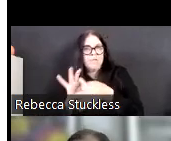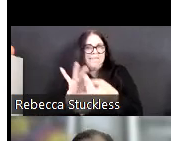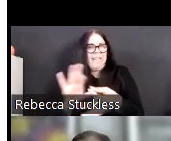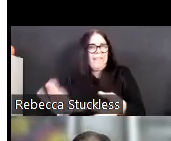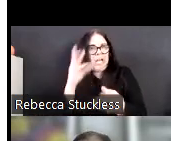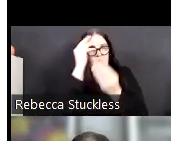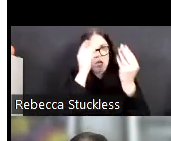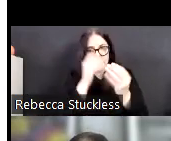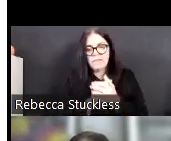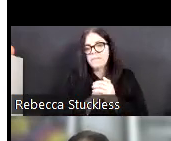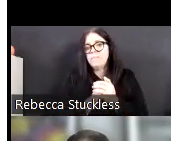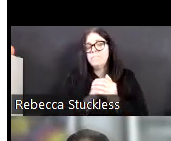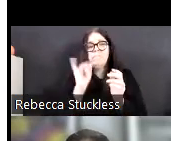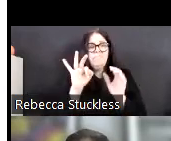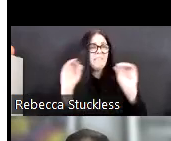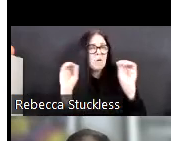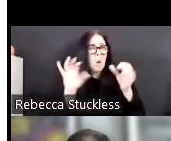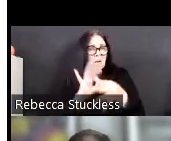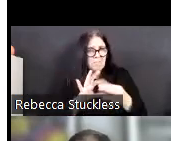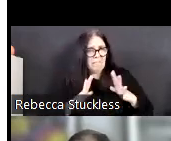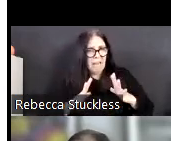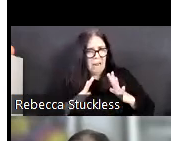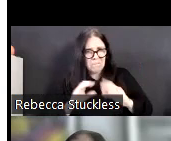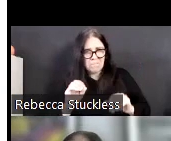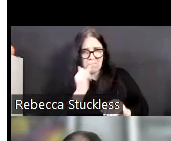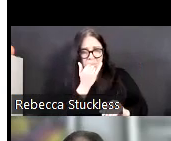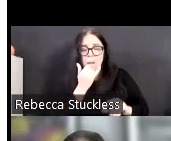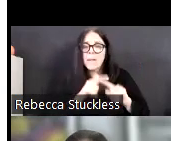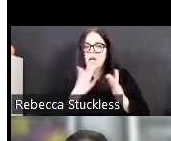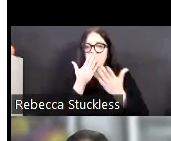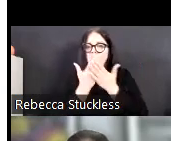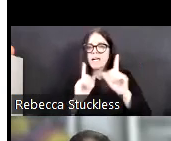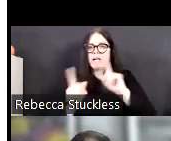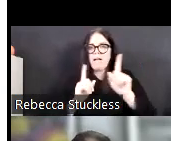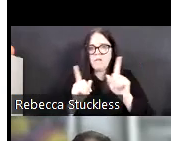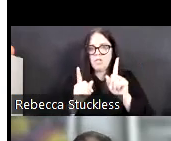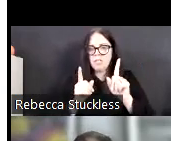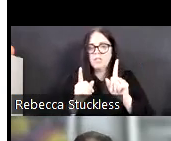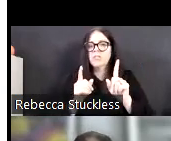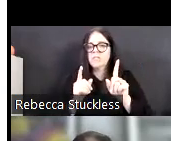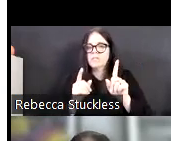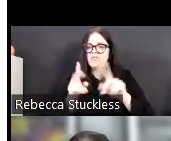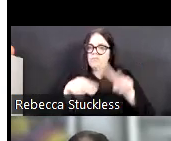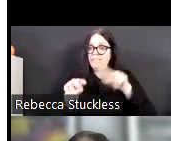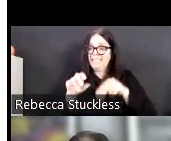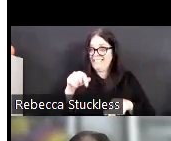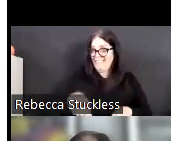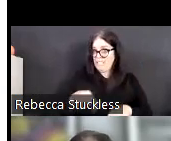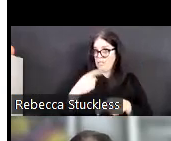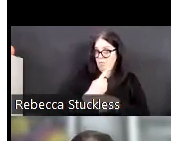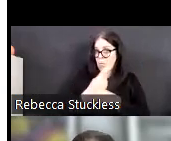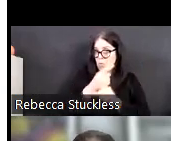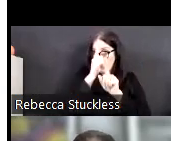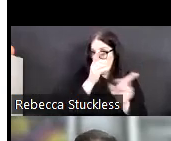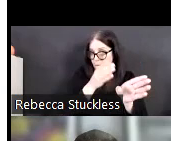And if there's absolutely no connection, that's okay, but at least it's a good conversation starter to say, is this really an appropriate goal